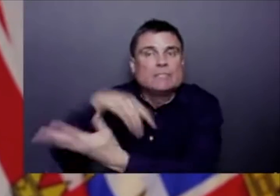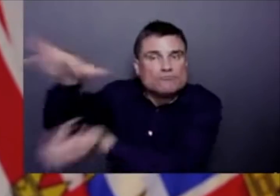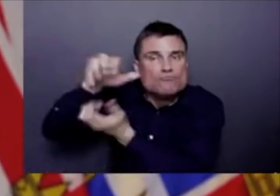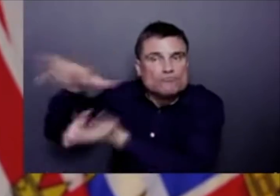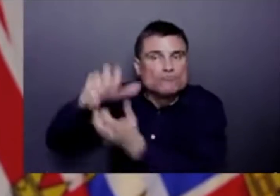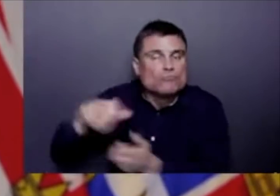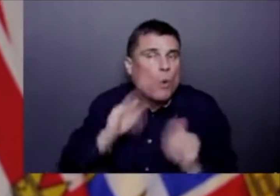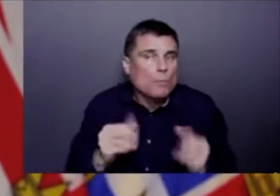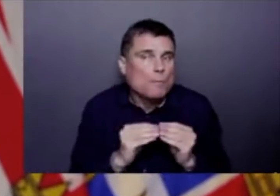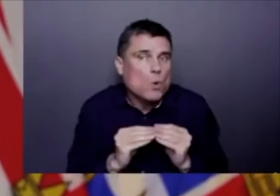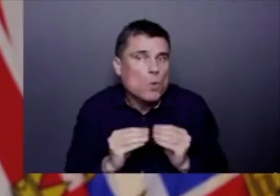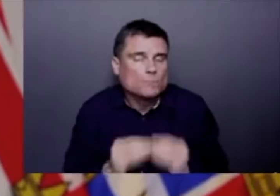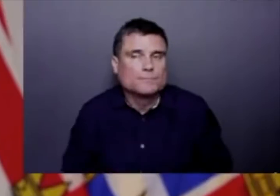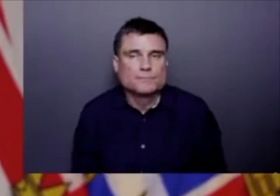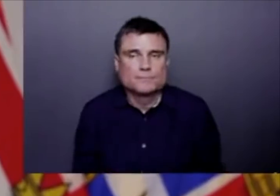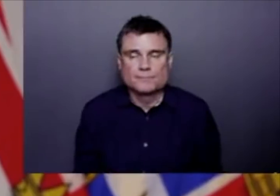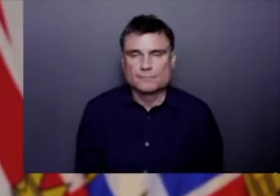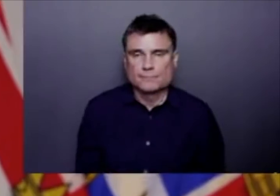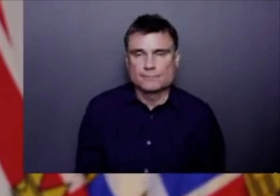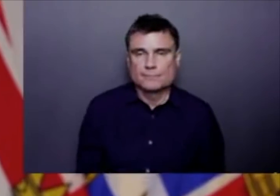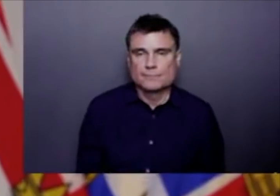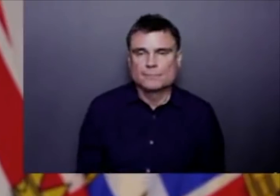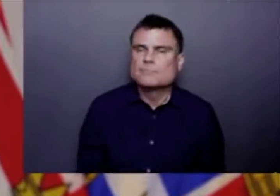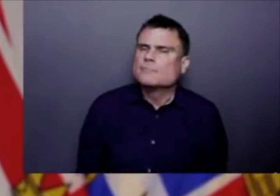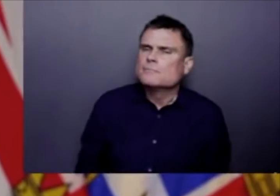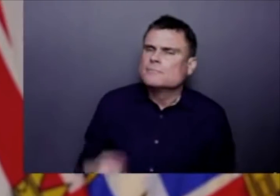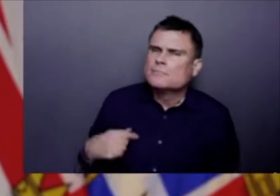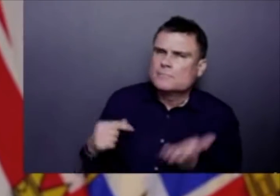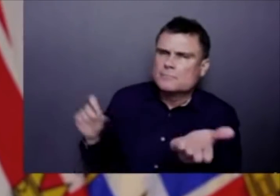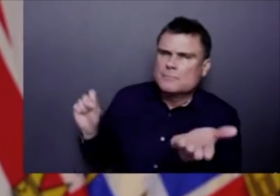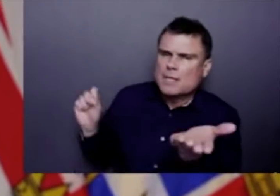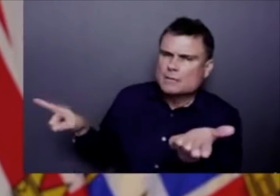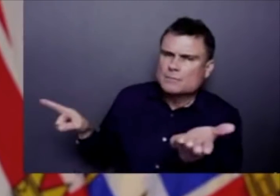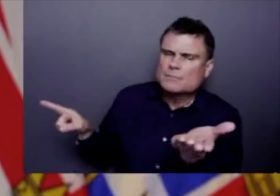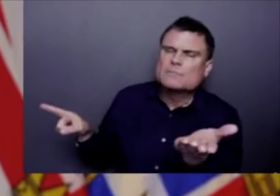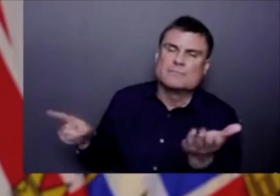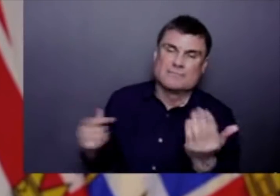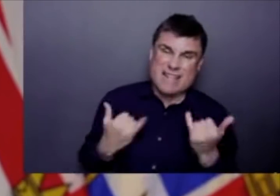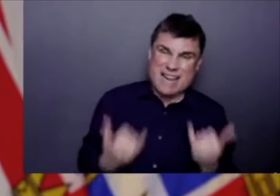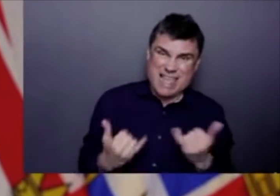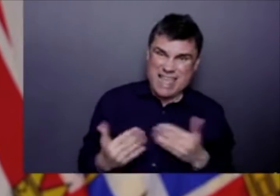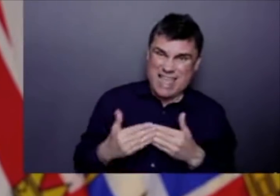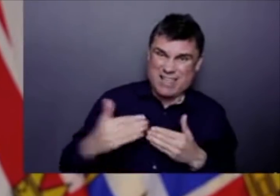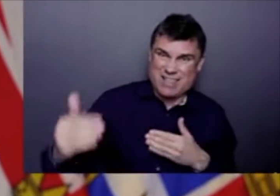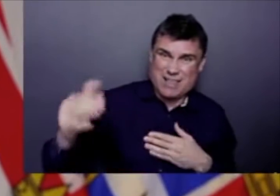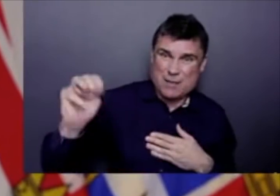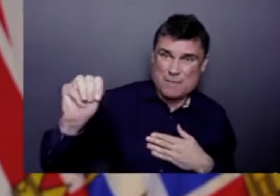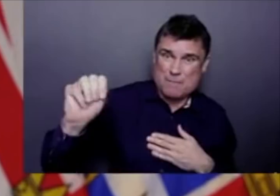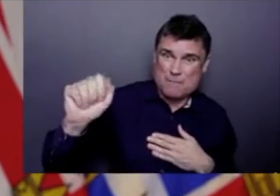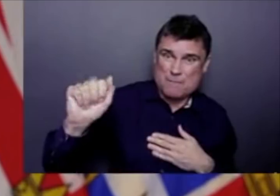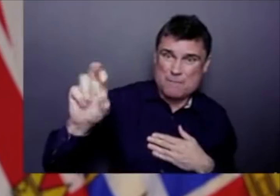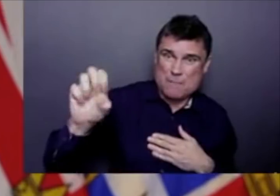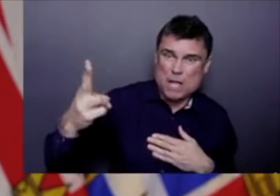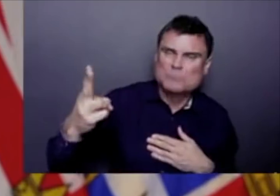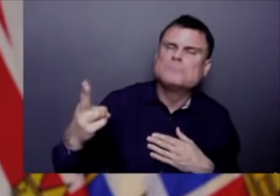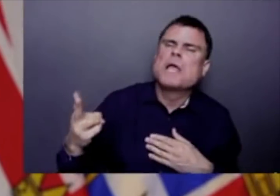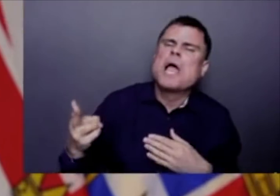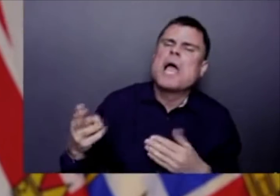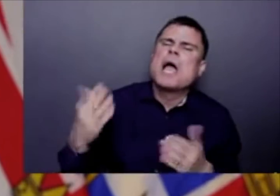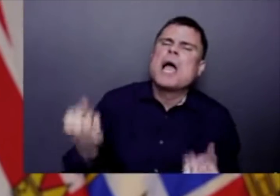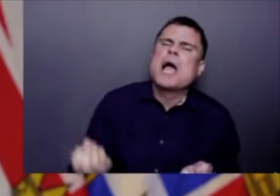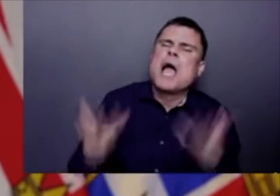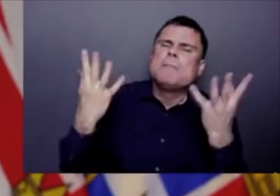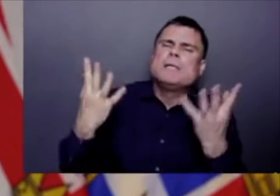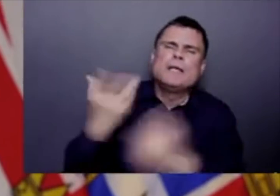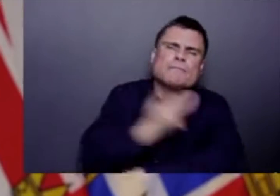March, how many doses are we expecting in BC, and how many will be needed to cover those high-priority recipients